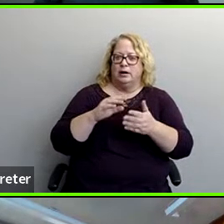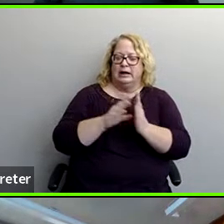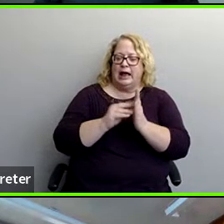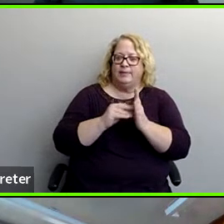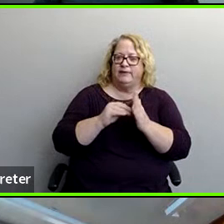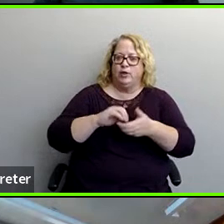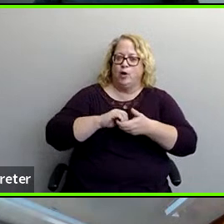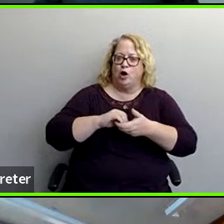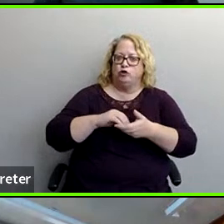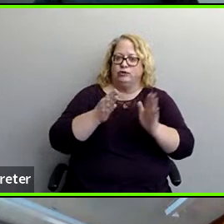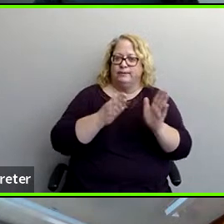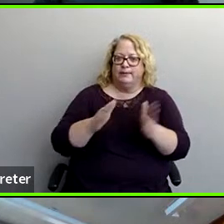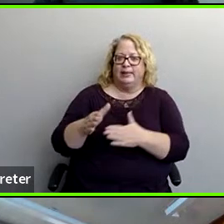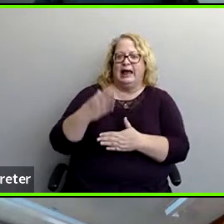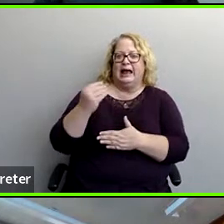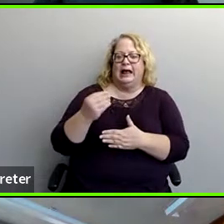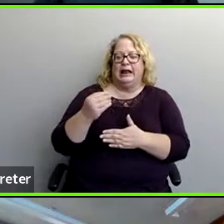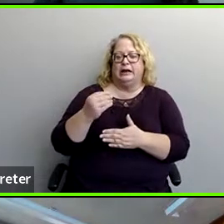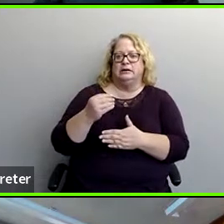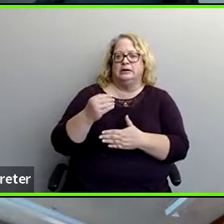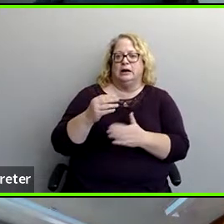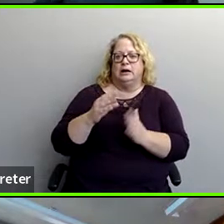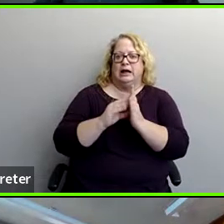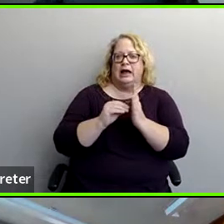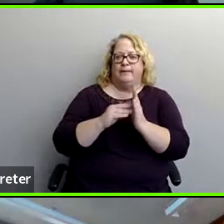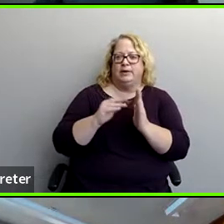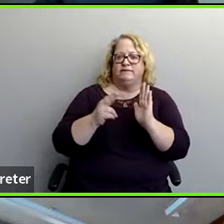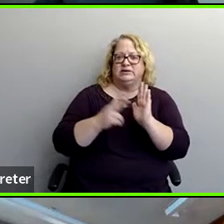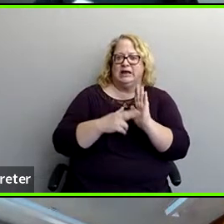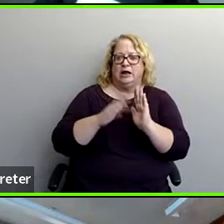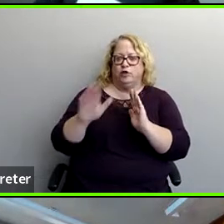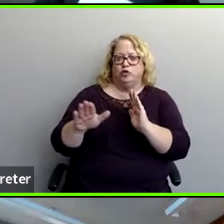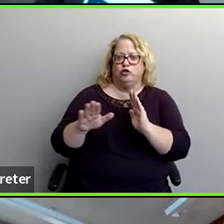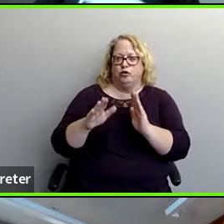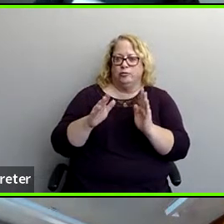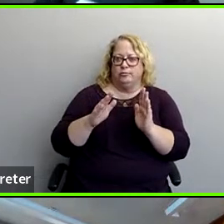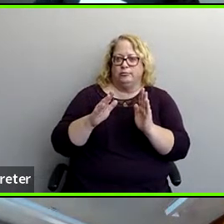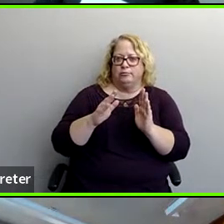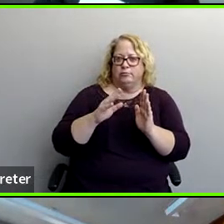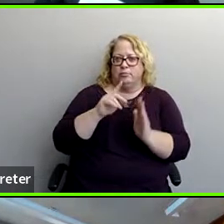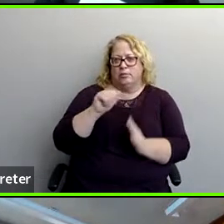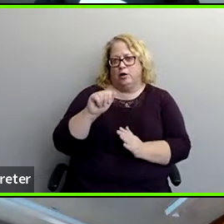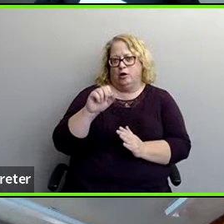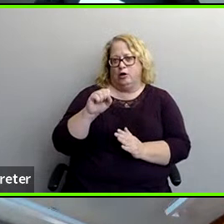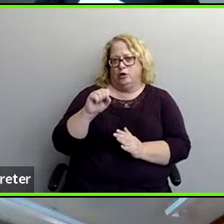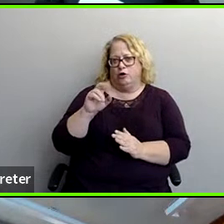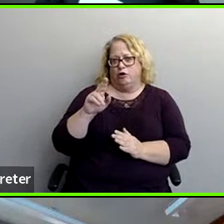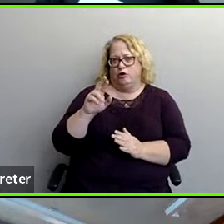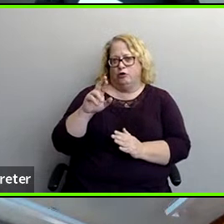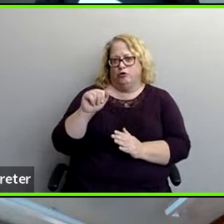copy of their signed assurance plan? I just think